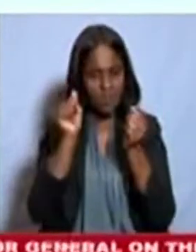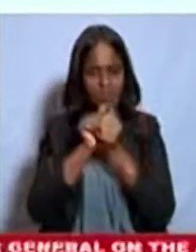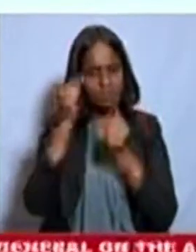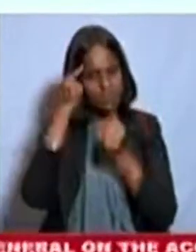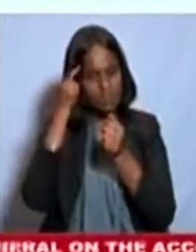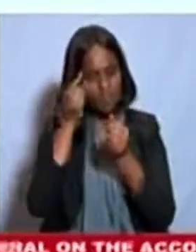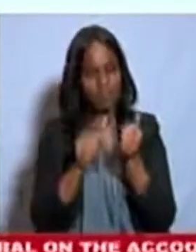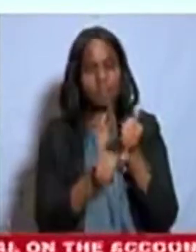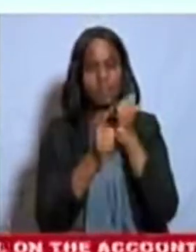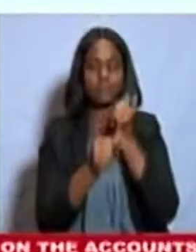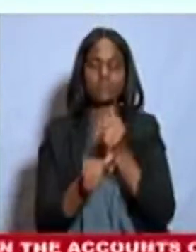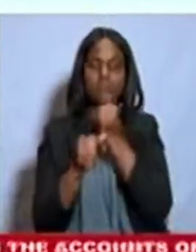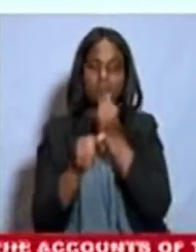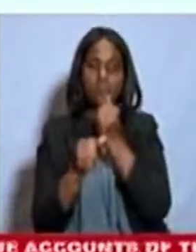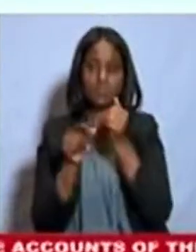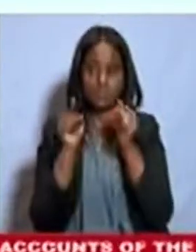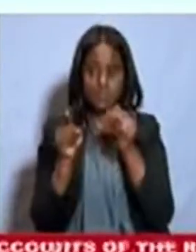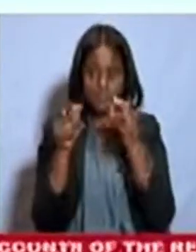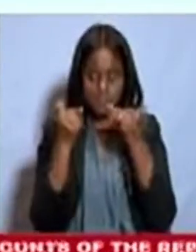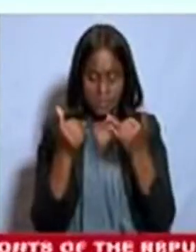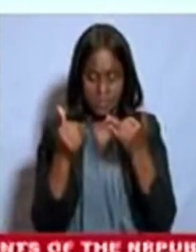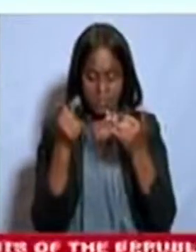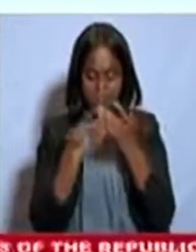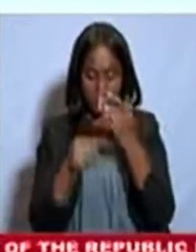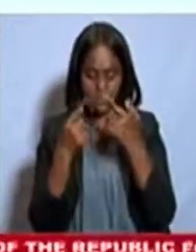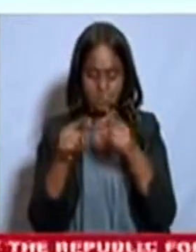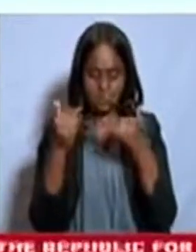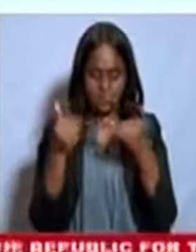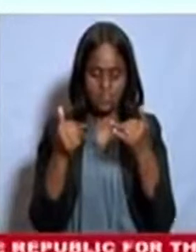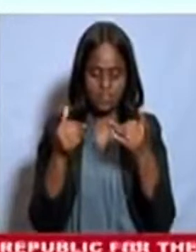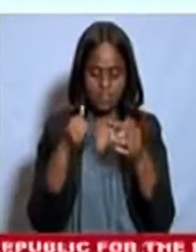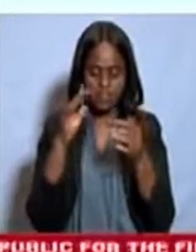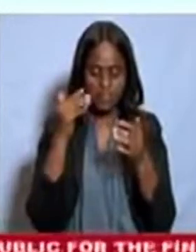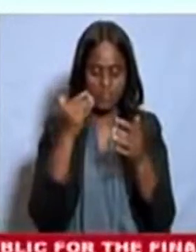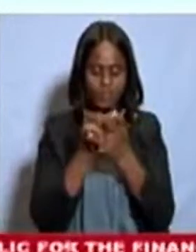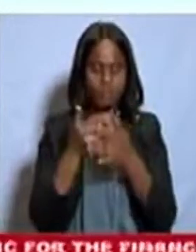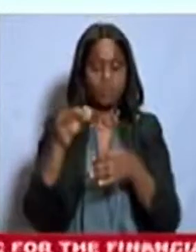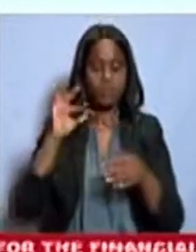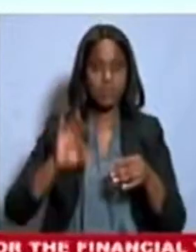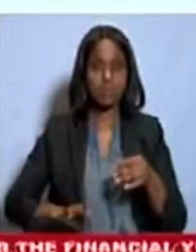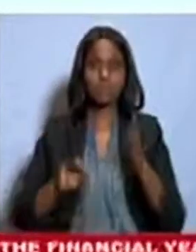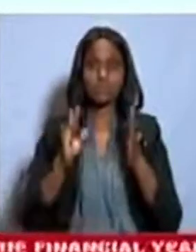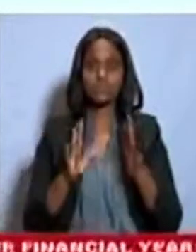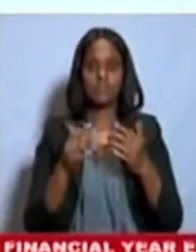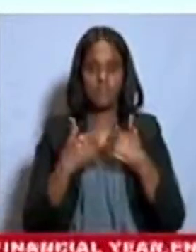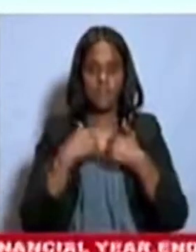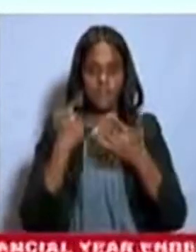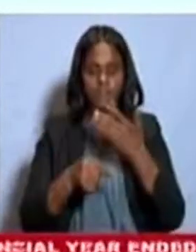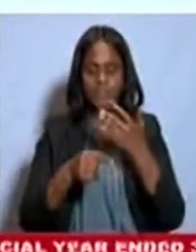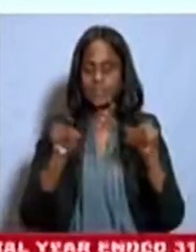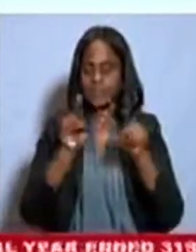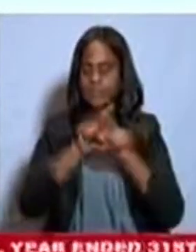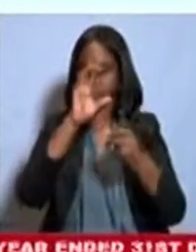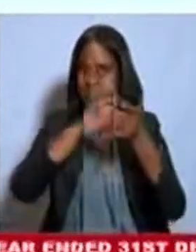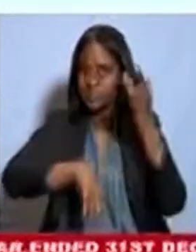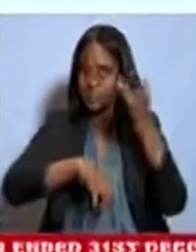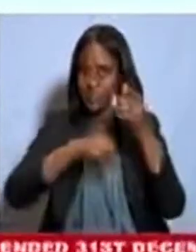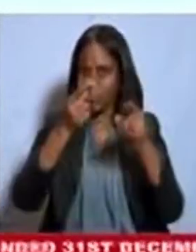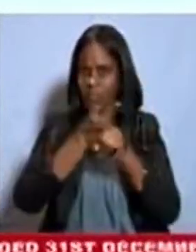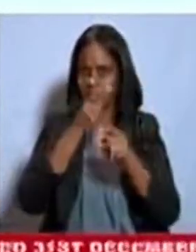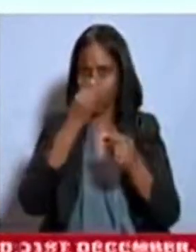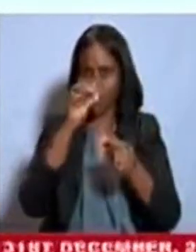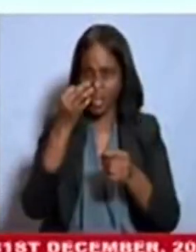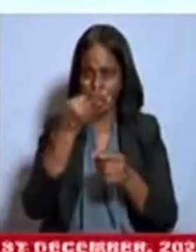government agencies. The current status is that the concerned beneficiaries have since been removed from the